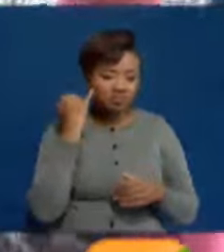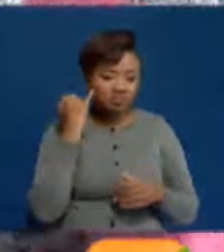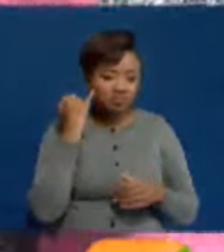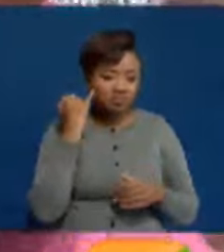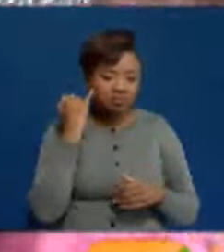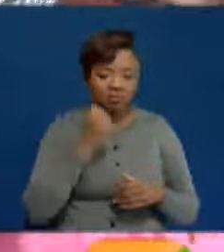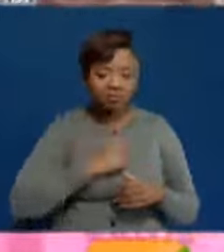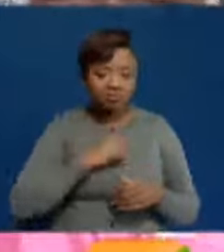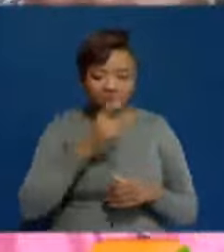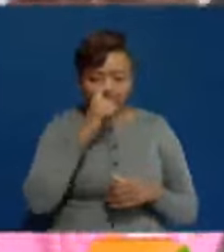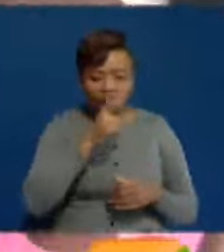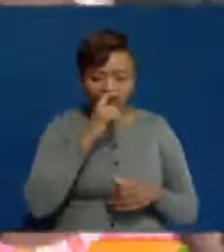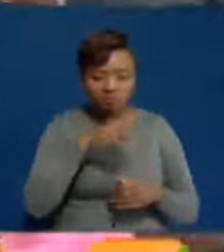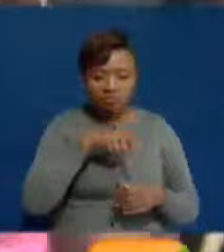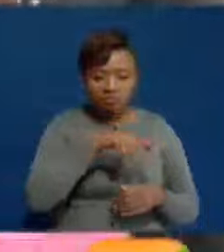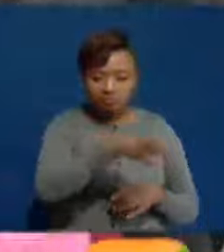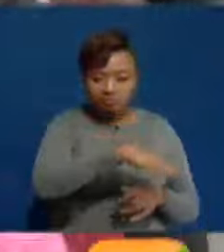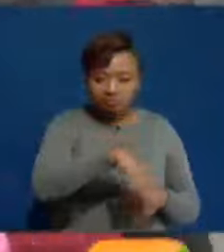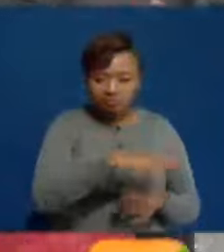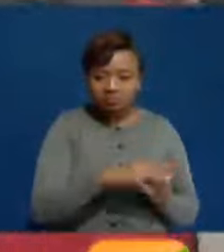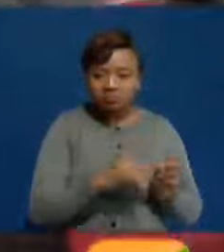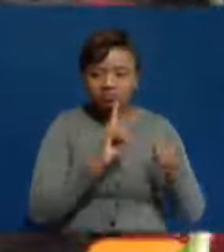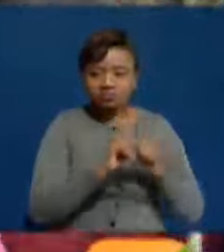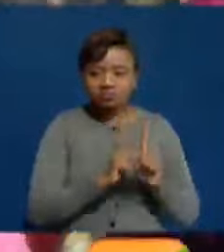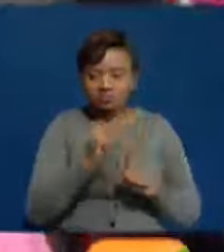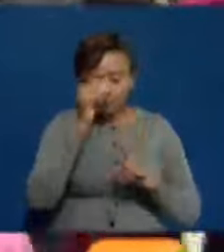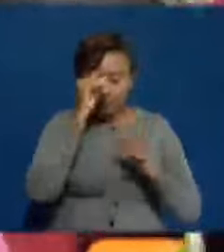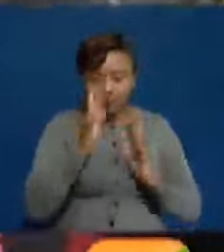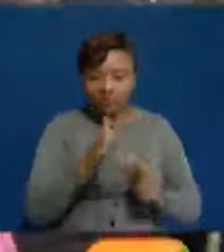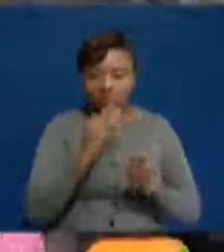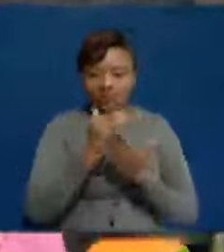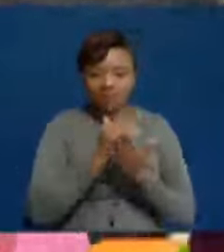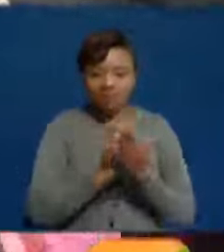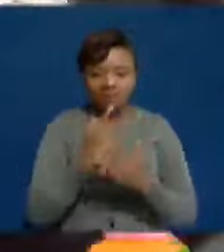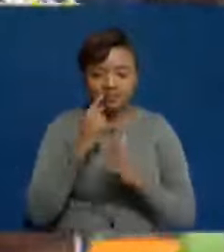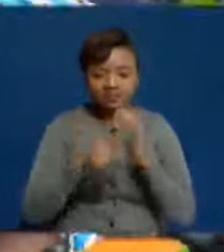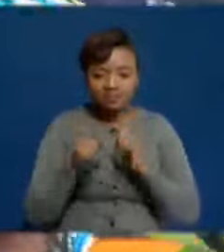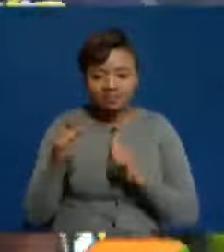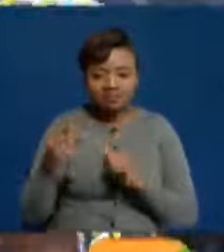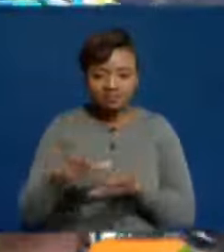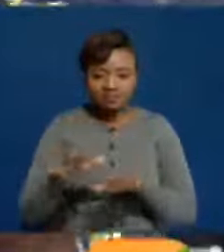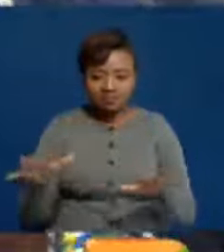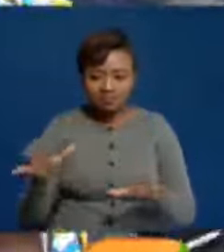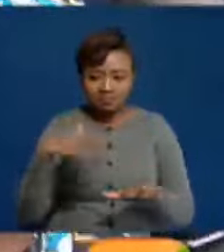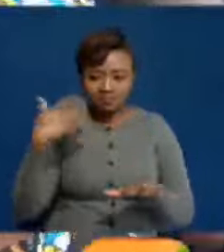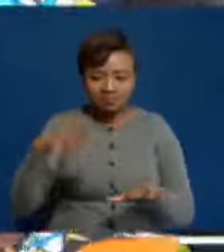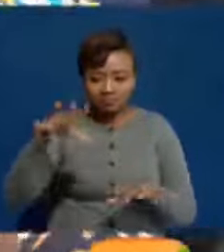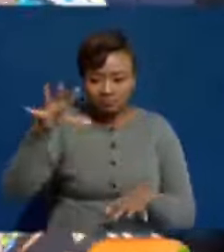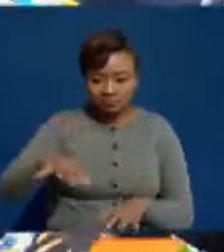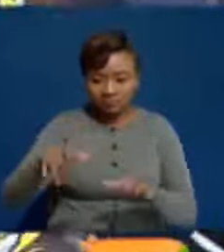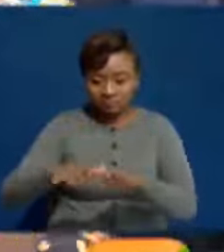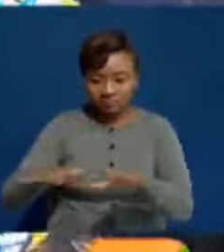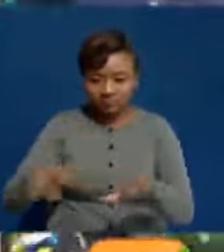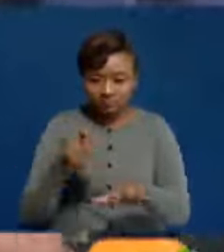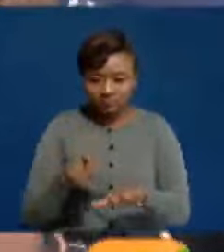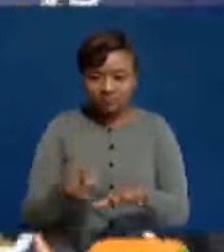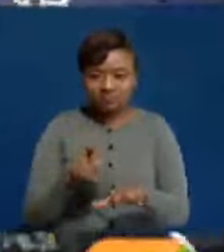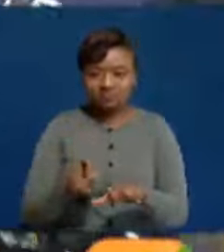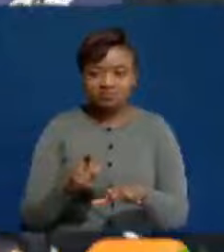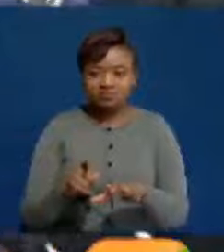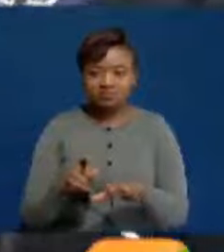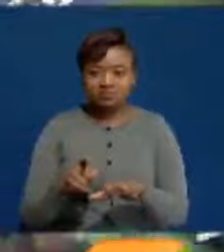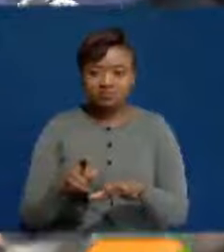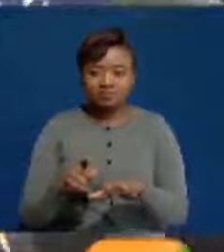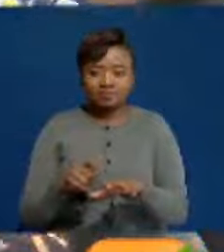demos. A statement from the governor's office says the land on which the Maasai Market traders are presently conducting their business